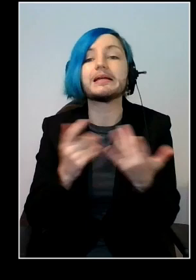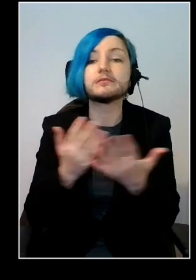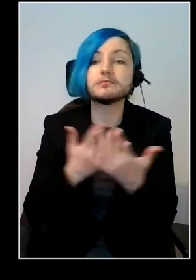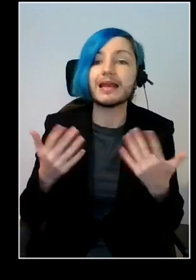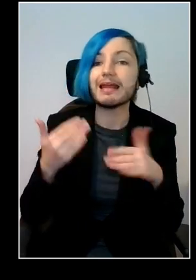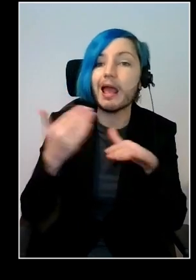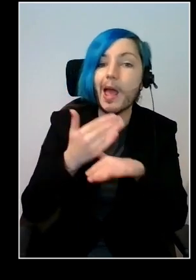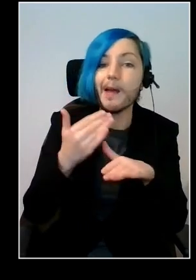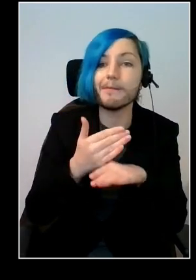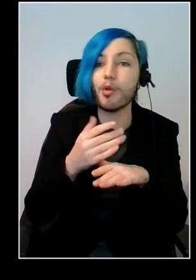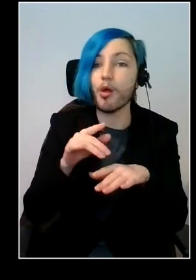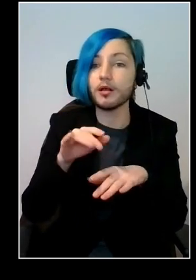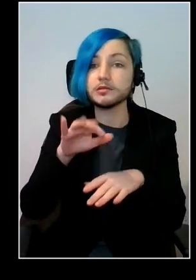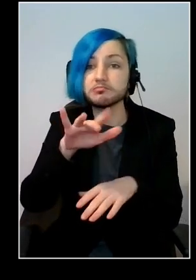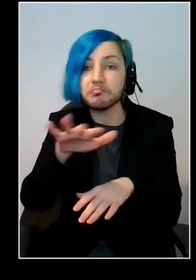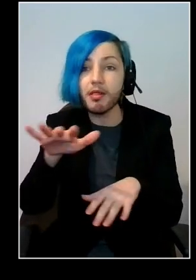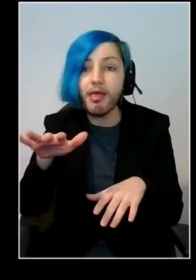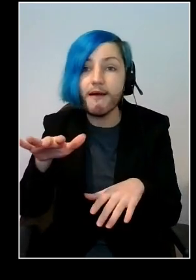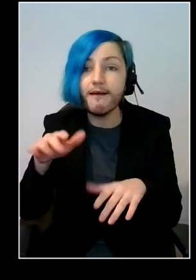on today's